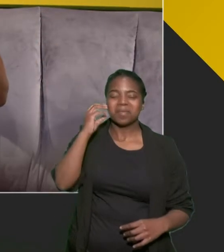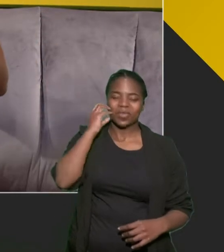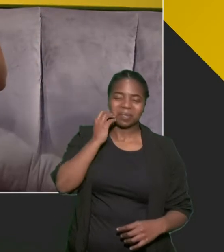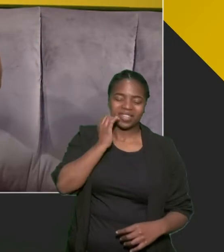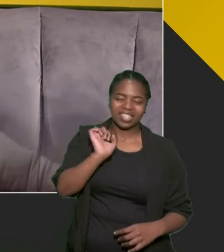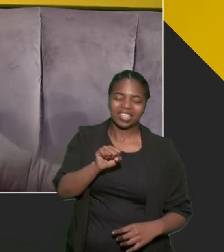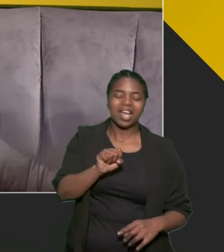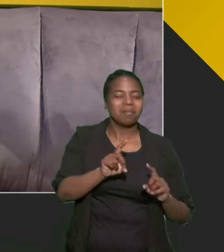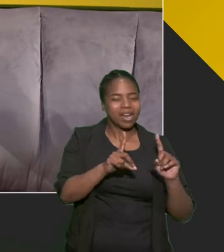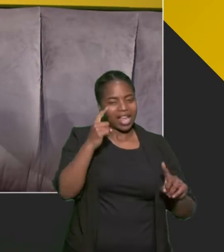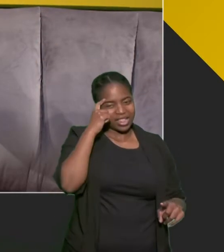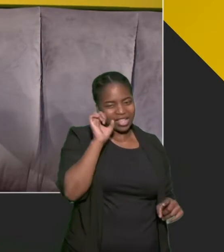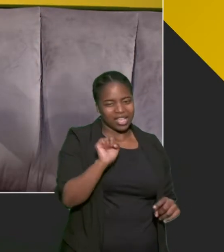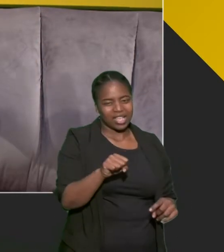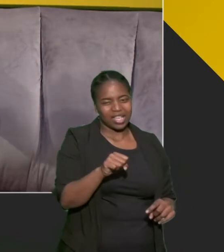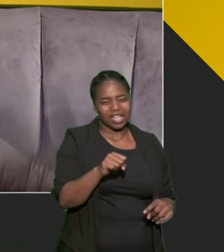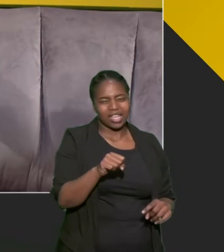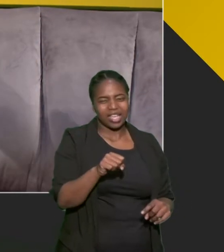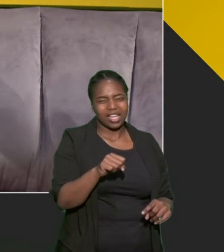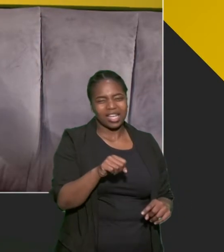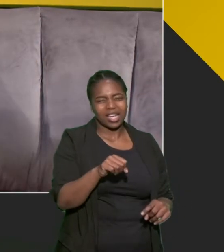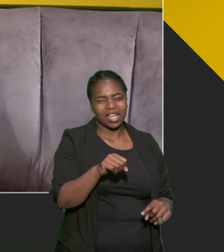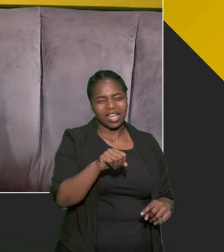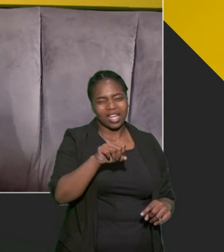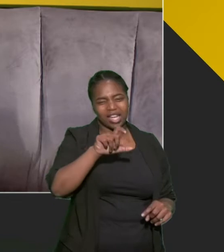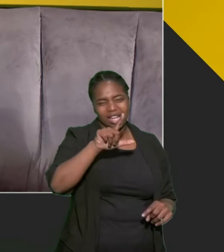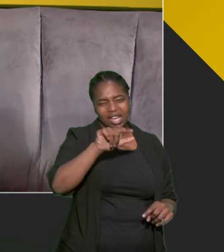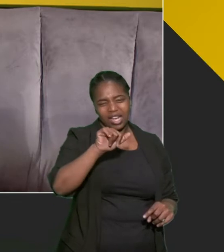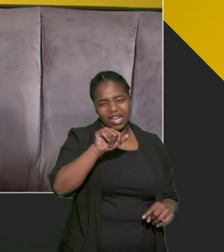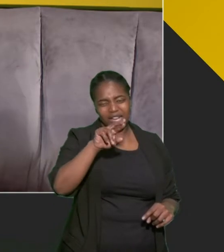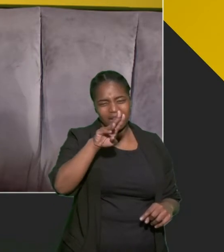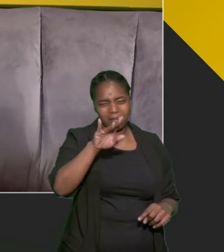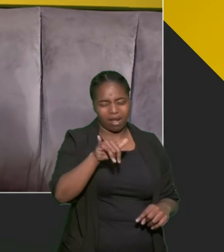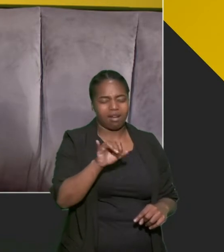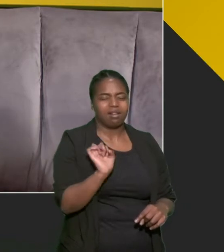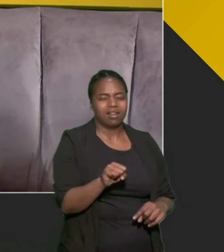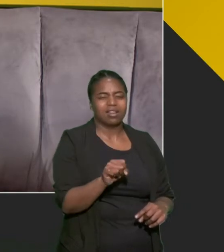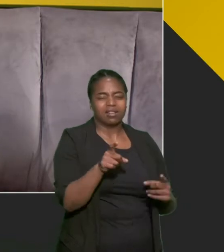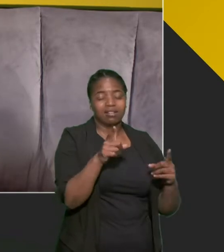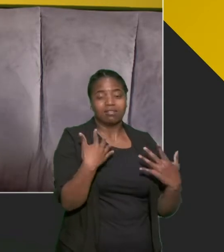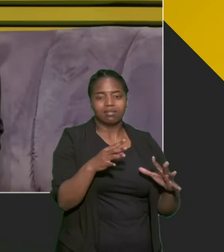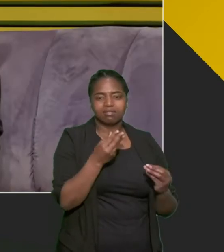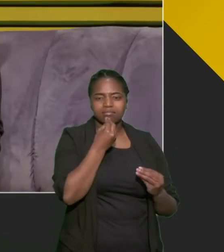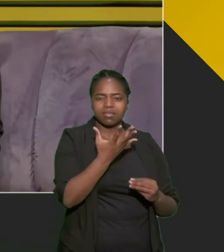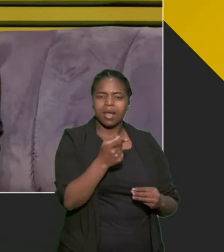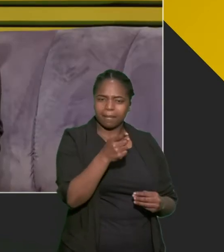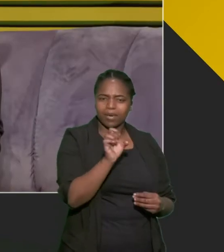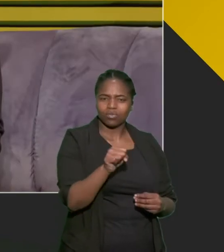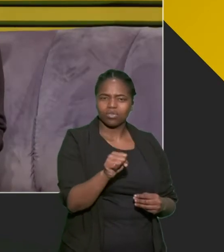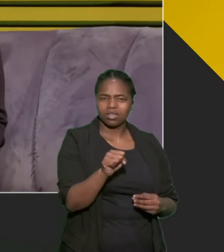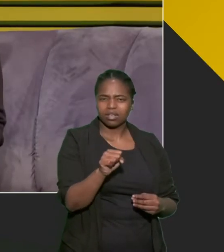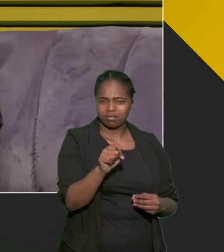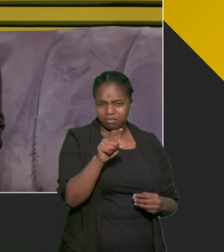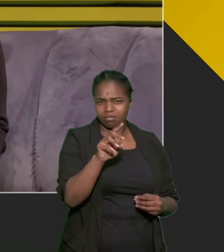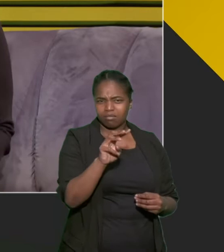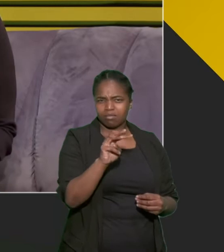I think out of all of them, Libya is the one that I think last traveled to. It was amazing. But you've been to Mauritius too? I've been to